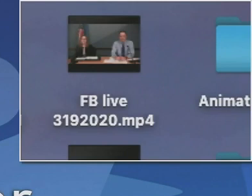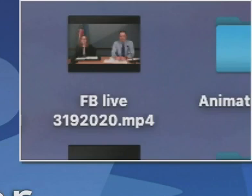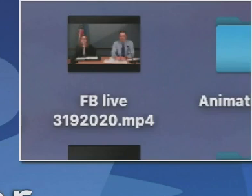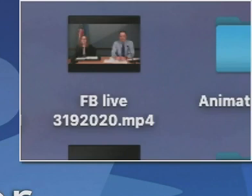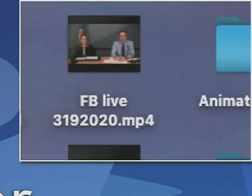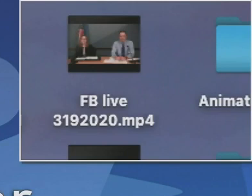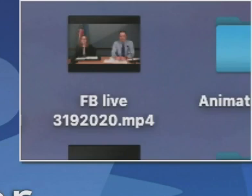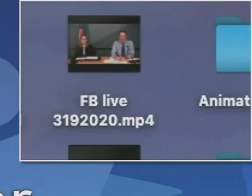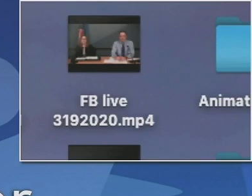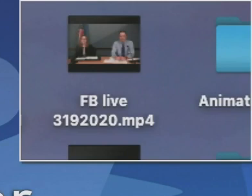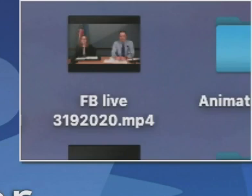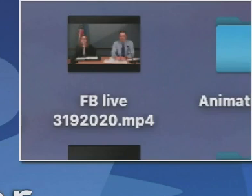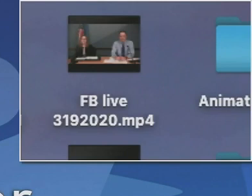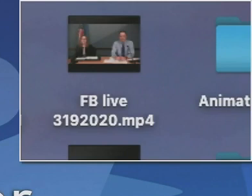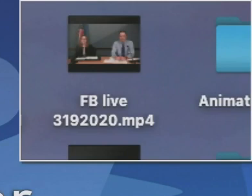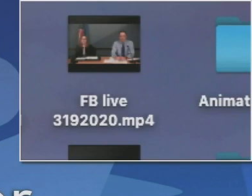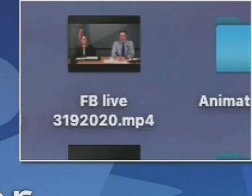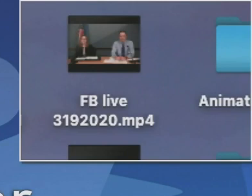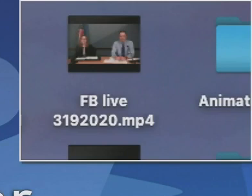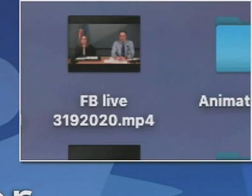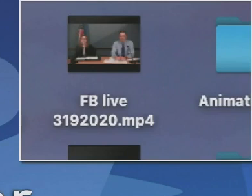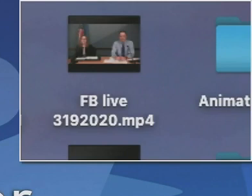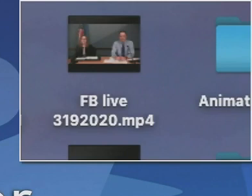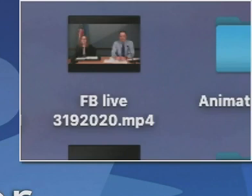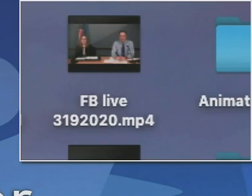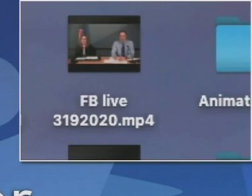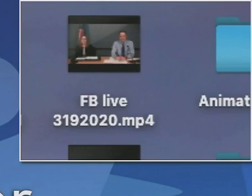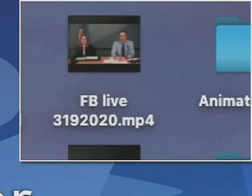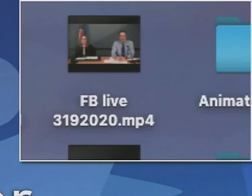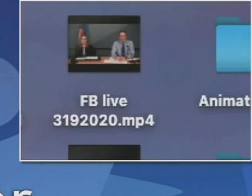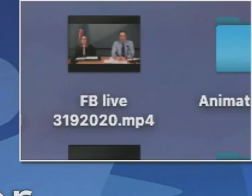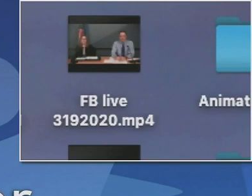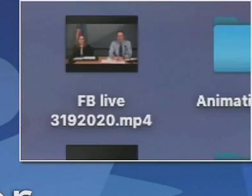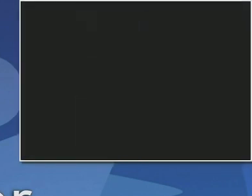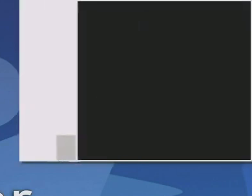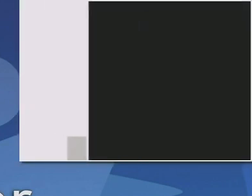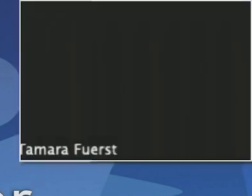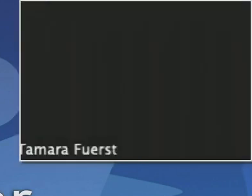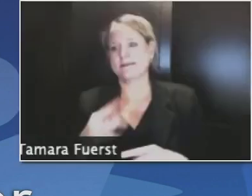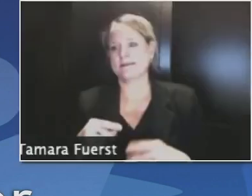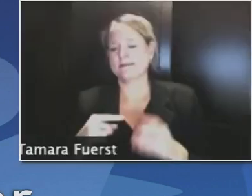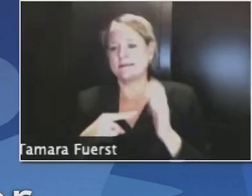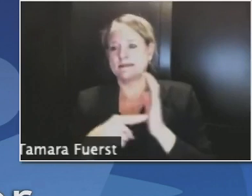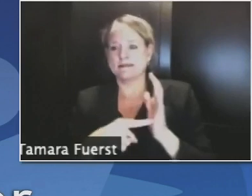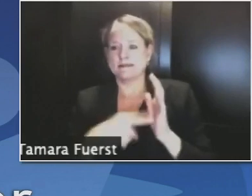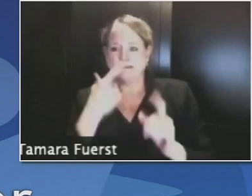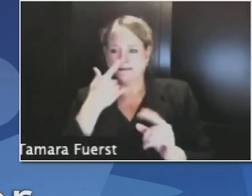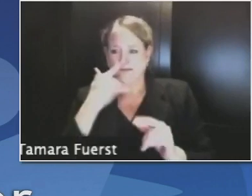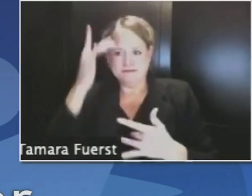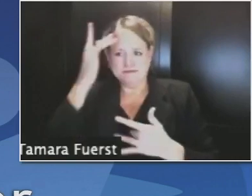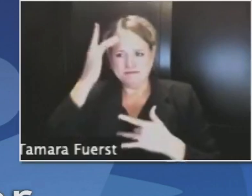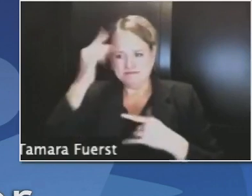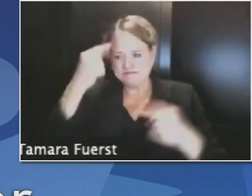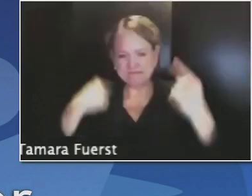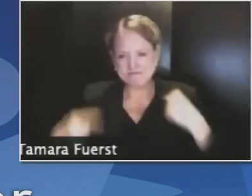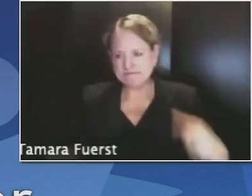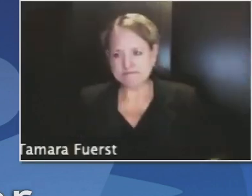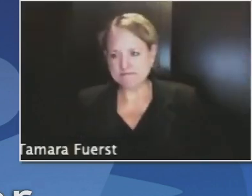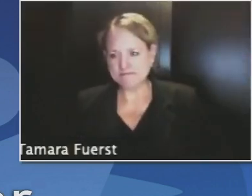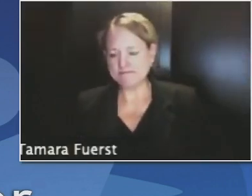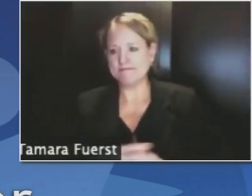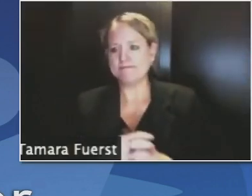thing causes any change in the data. Although if we do this well, I think there's good reason to believe that we could